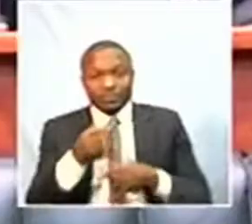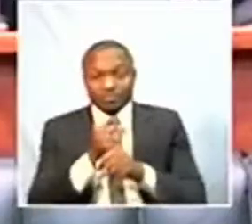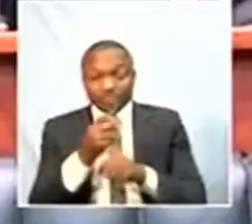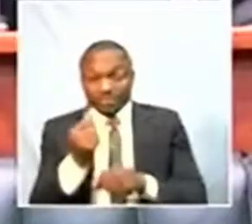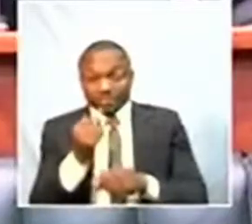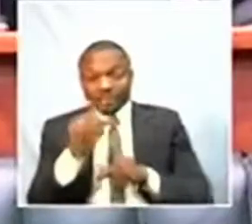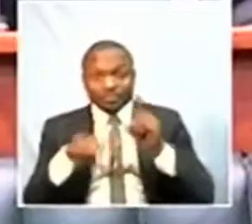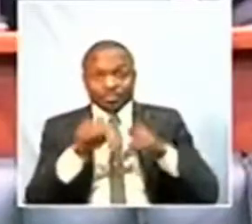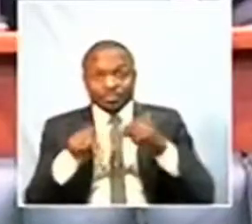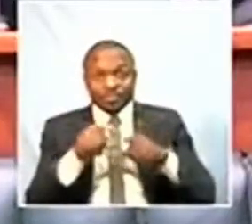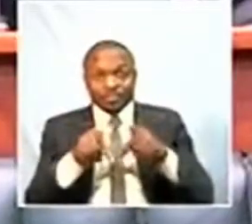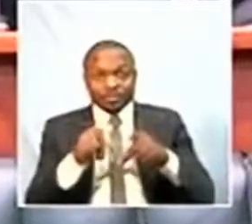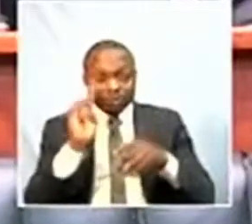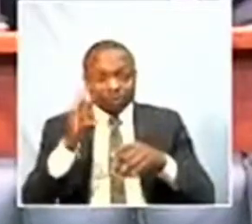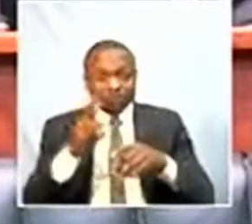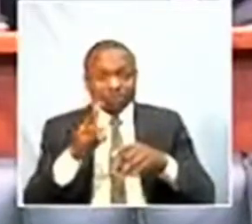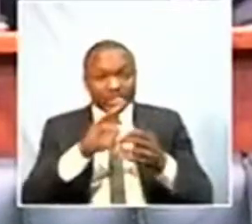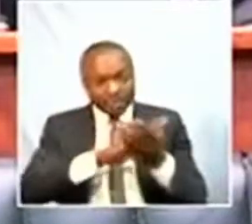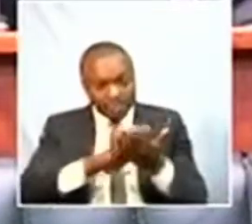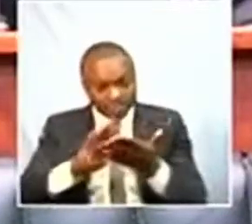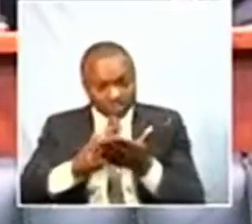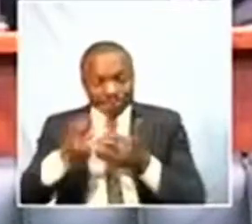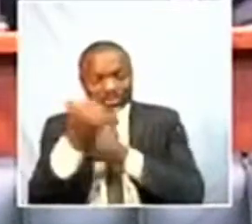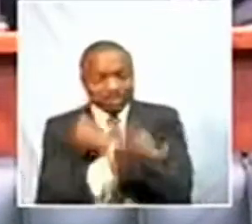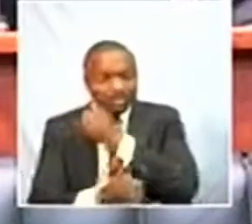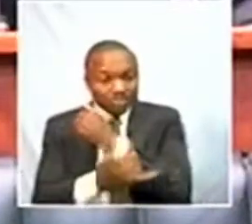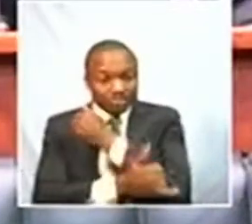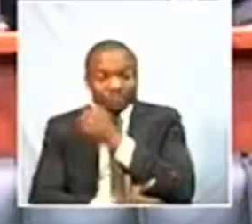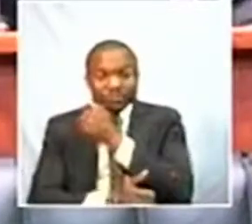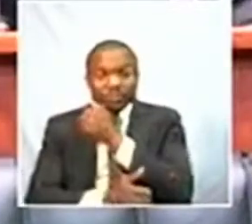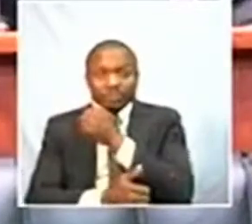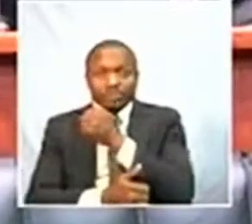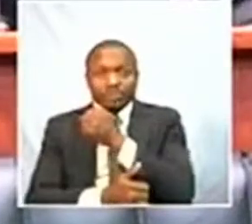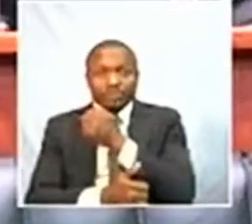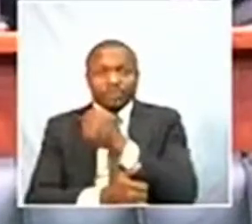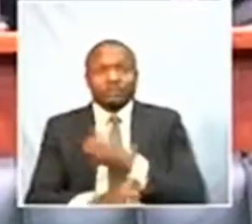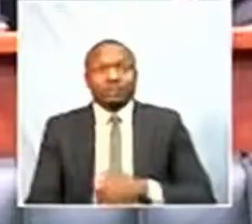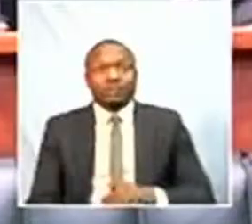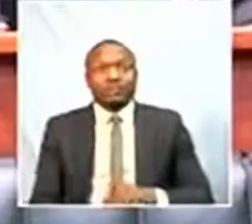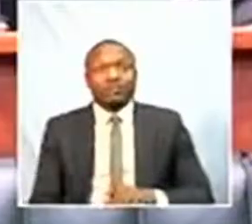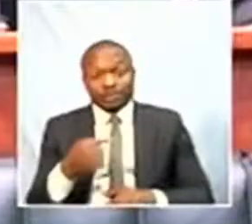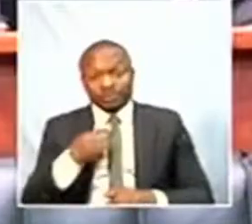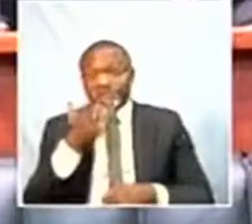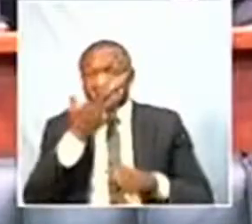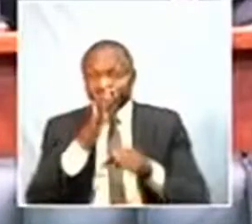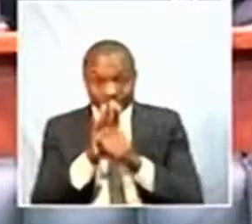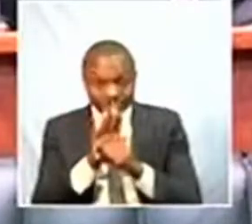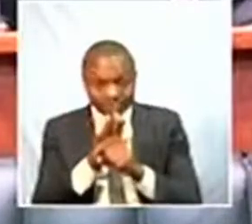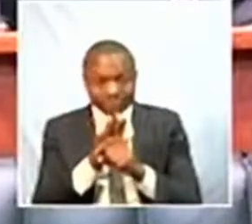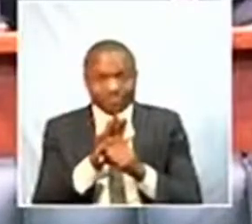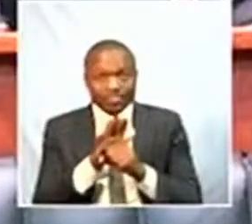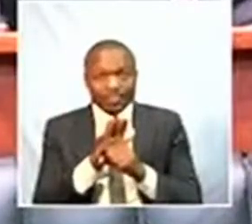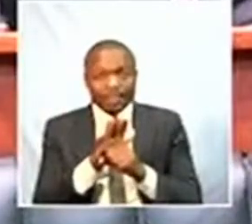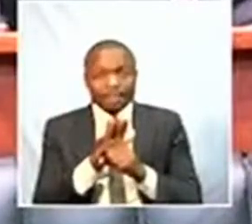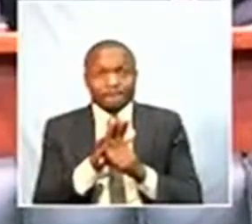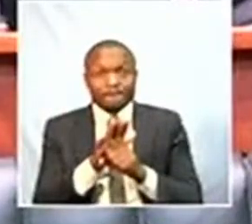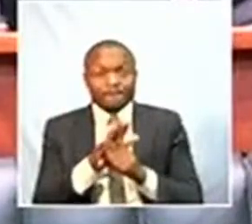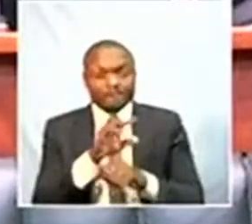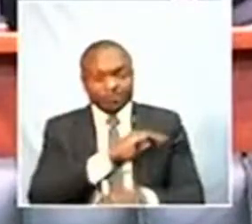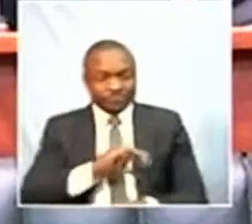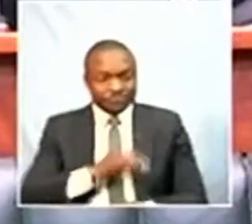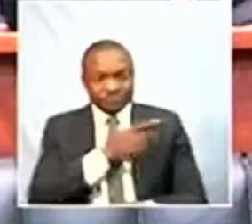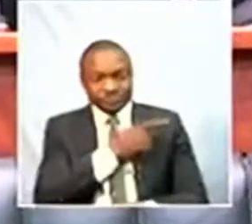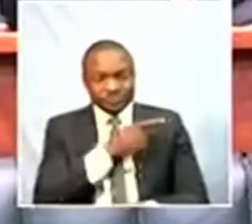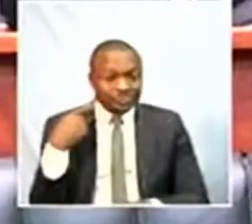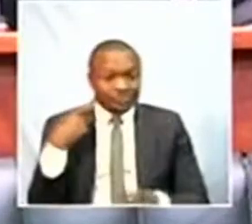the cleanliness of the country. Madam Speaker, it will be great that I reassure the members of